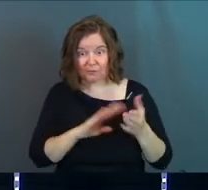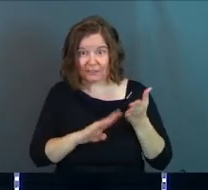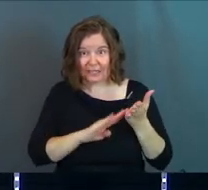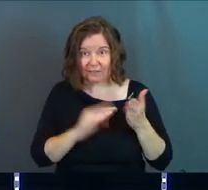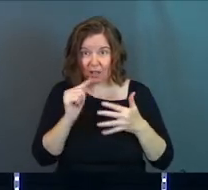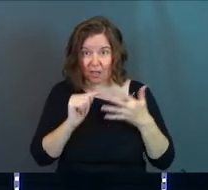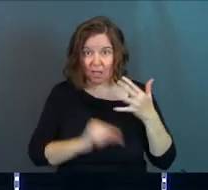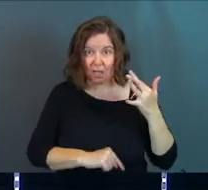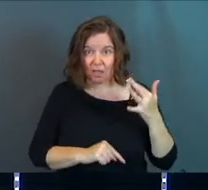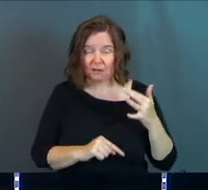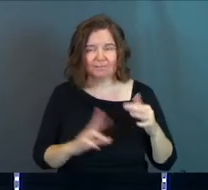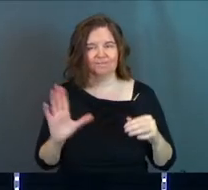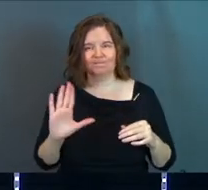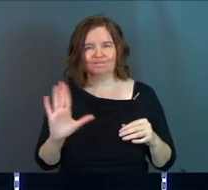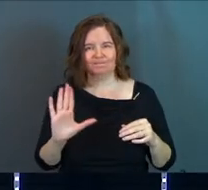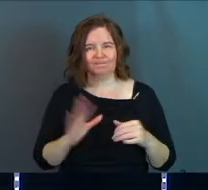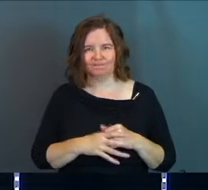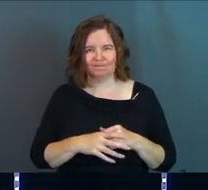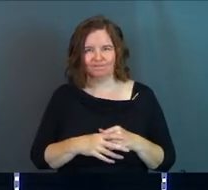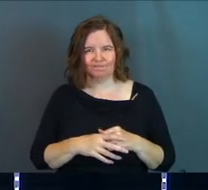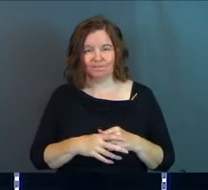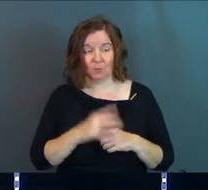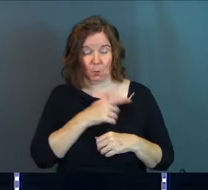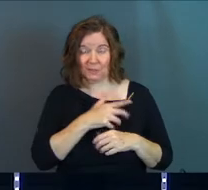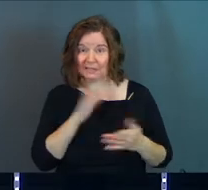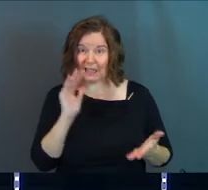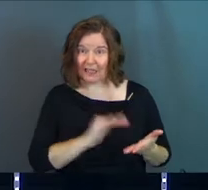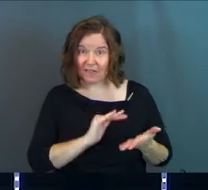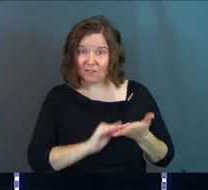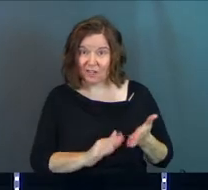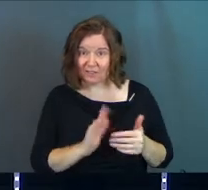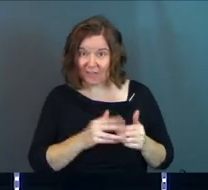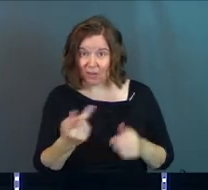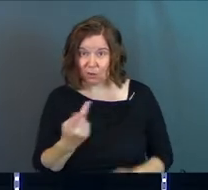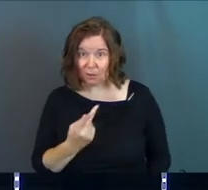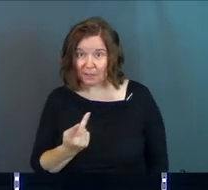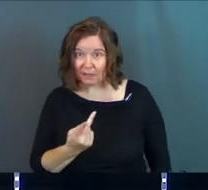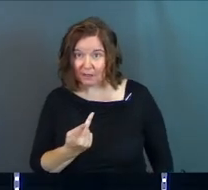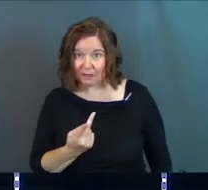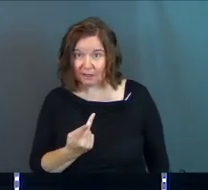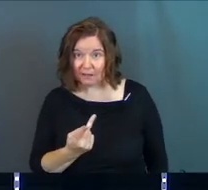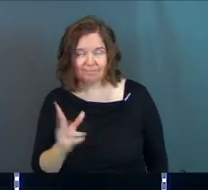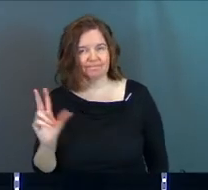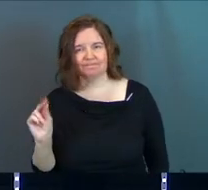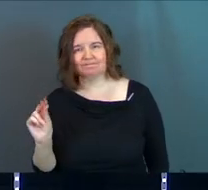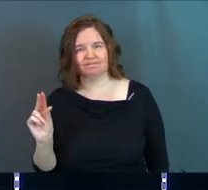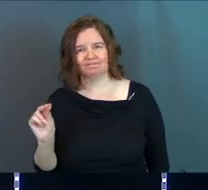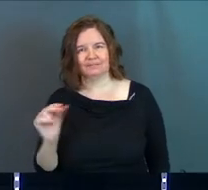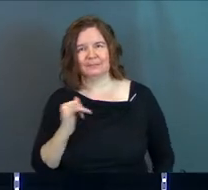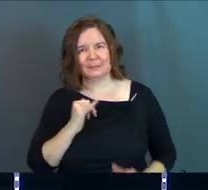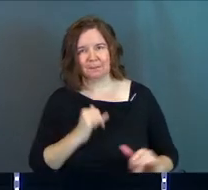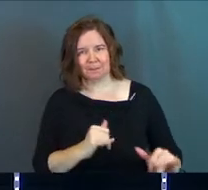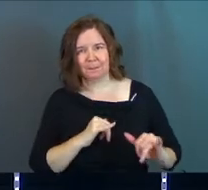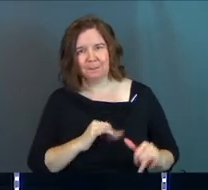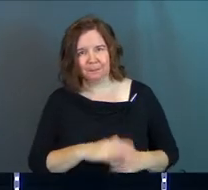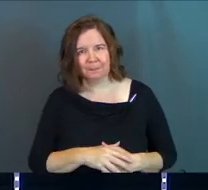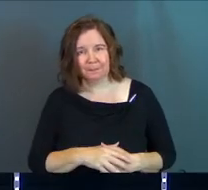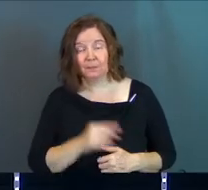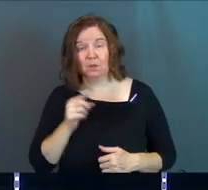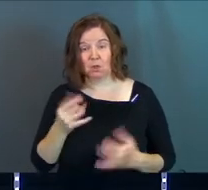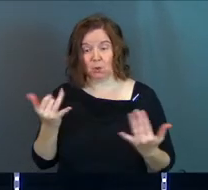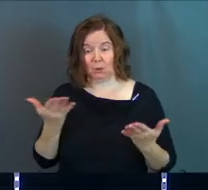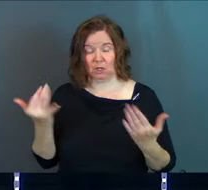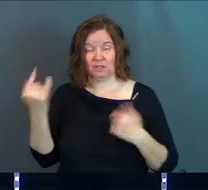his sins? No. Was he less forgiven than you and me? No. You